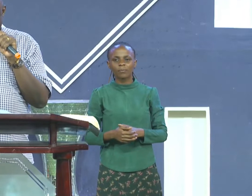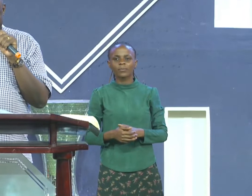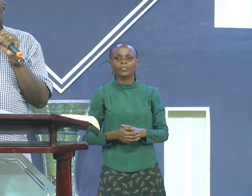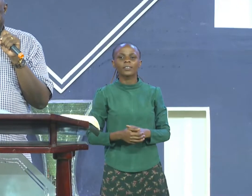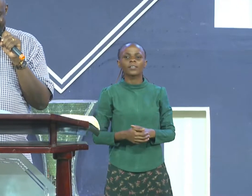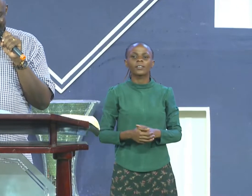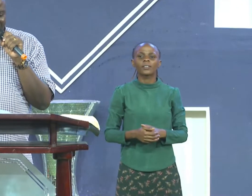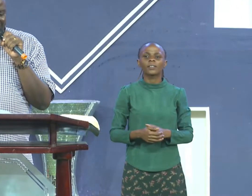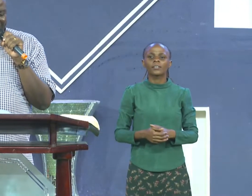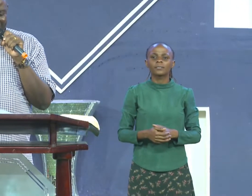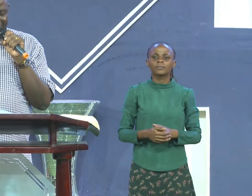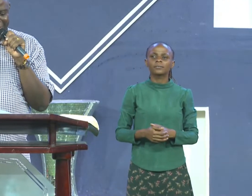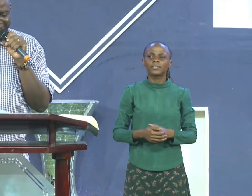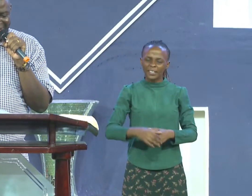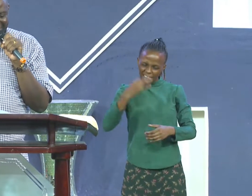night?